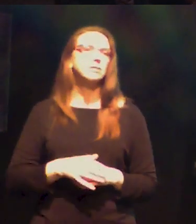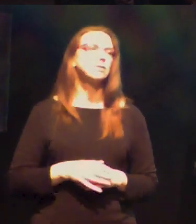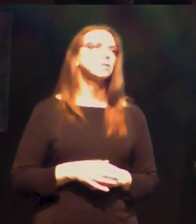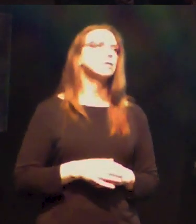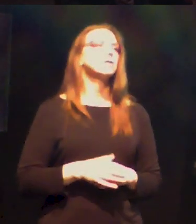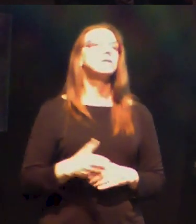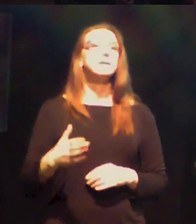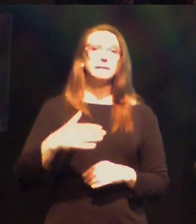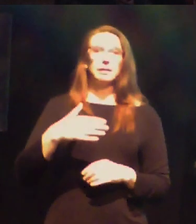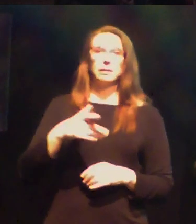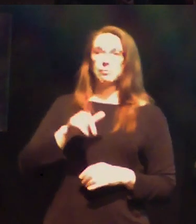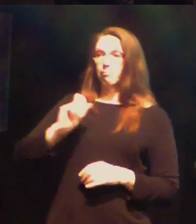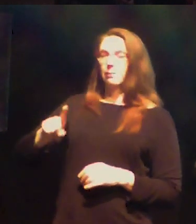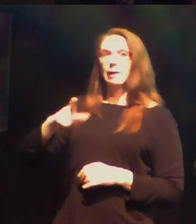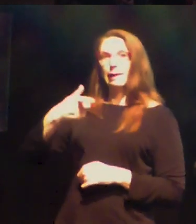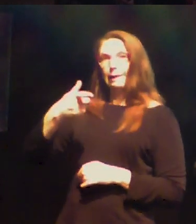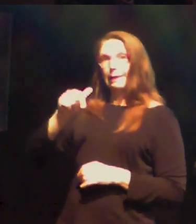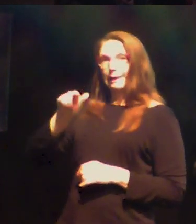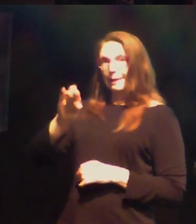Gabe, would you like to add?